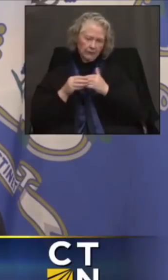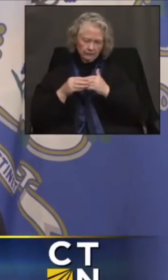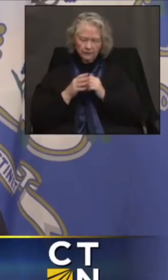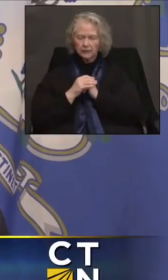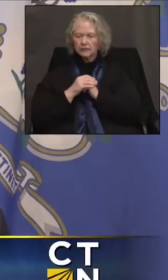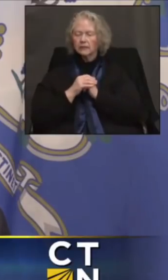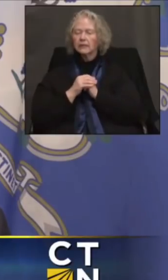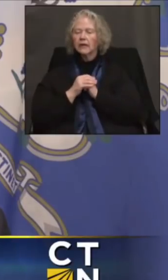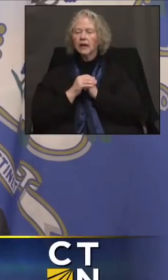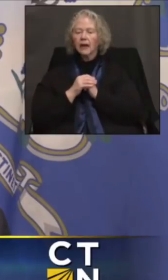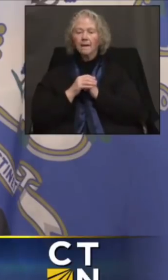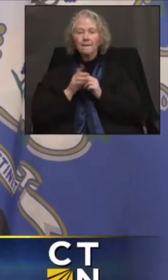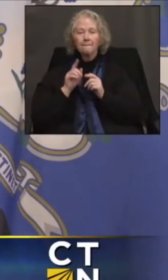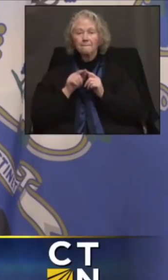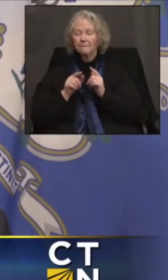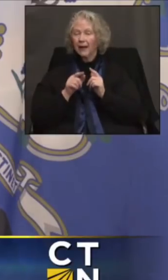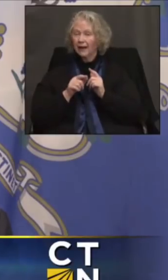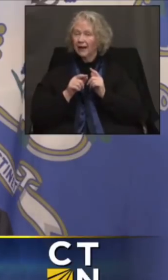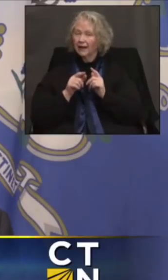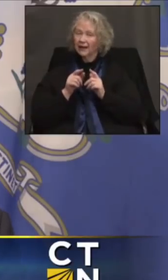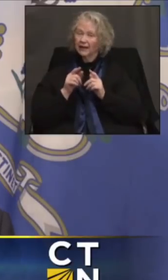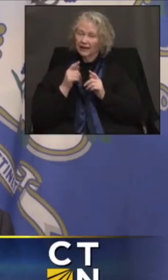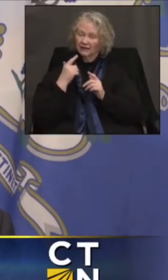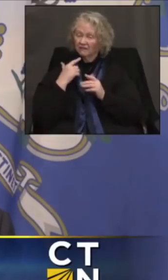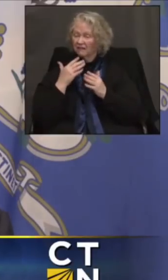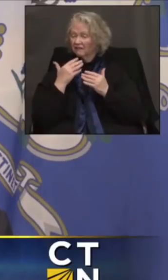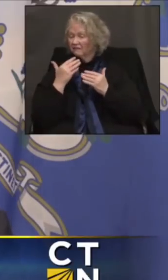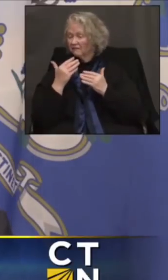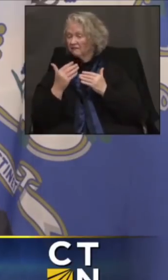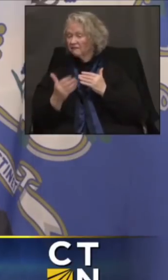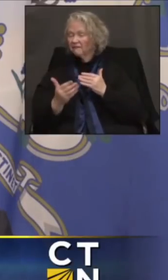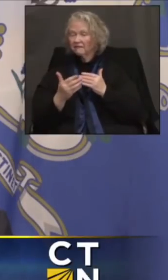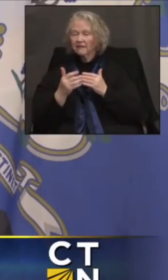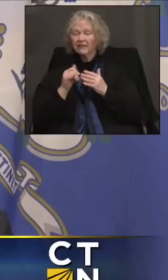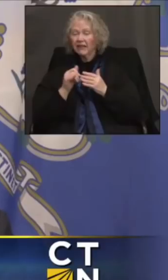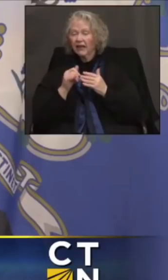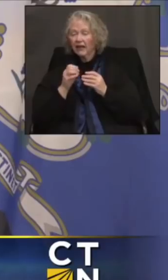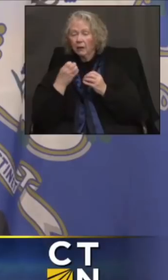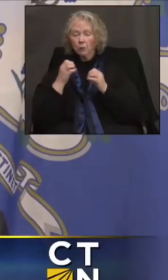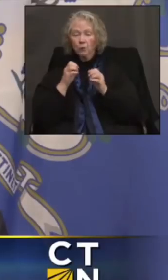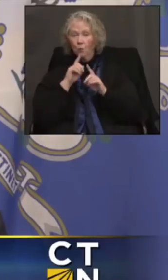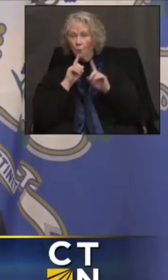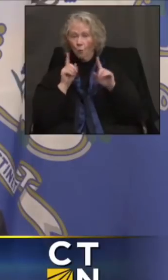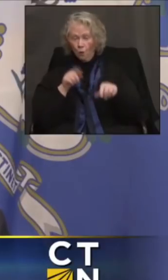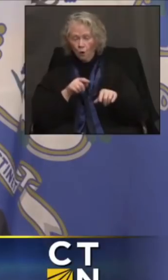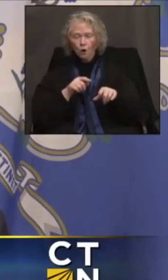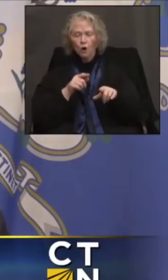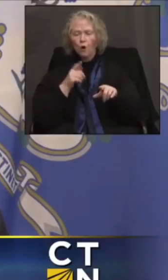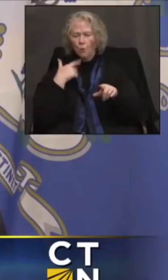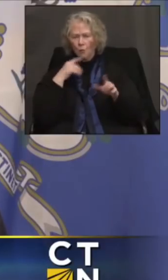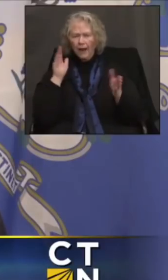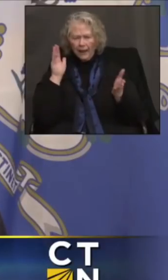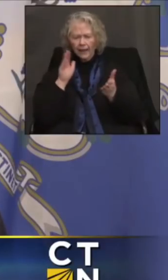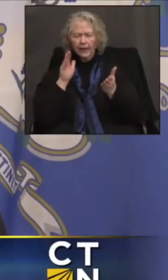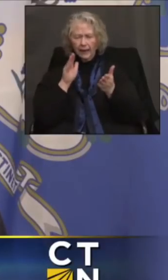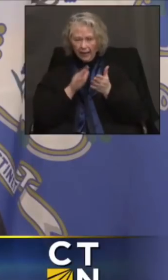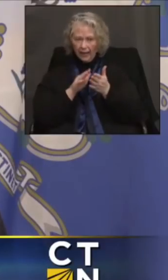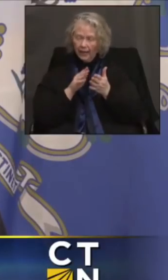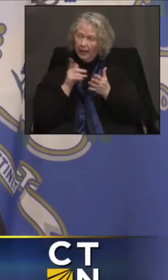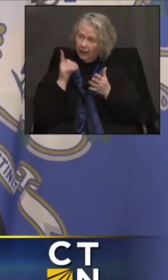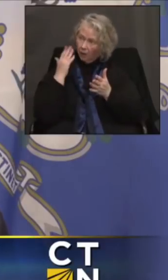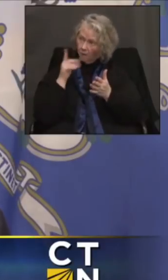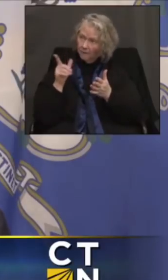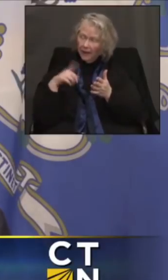of EOs over the course of the next couple of weeks, do that in association with the legislature, and hopefully they give us the green